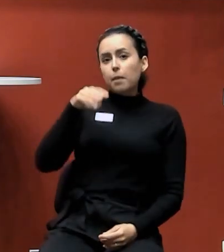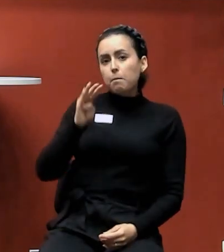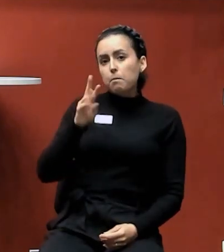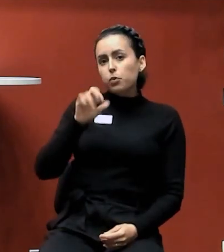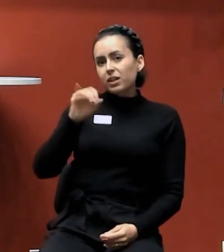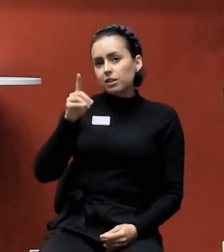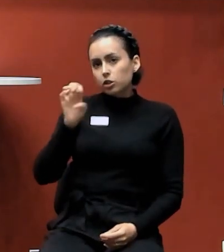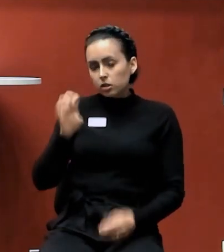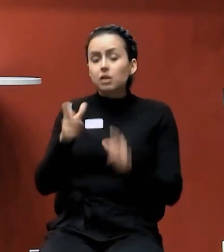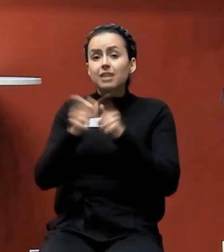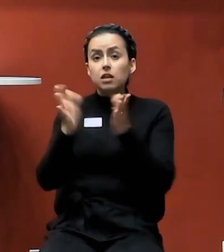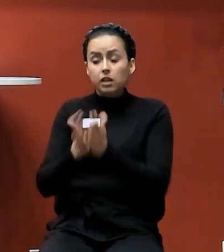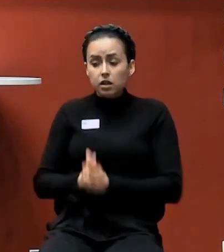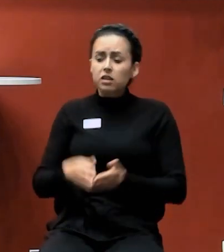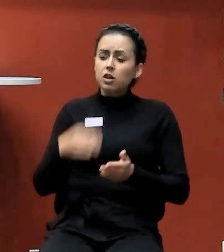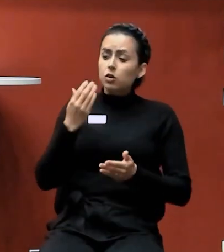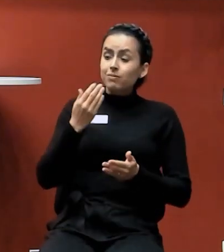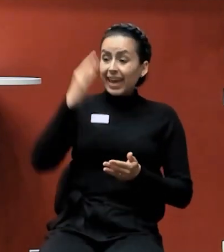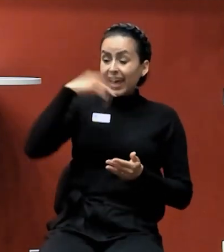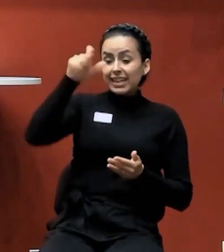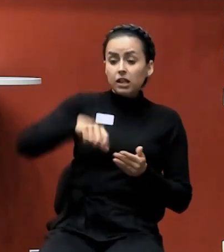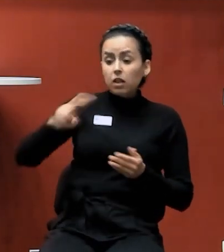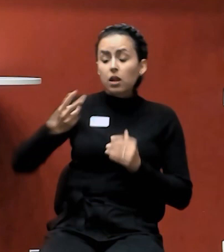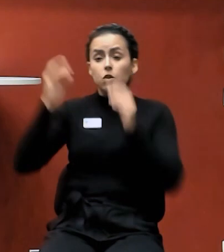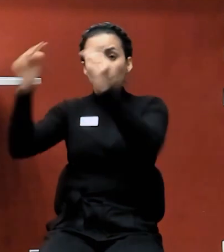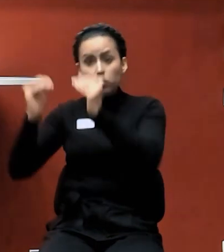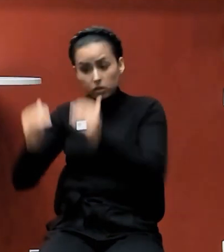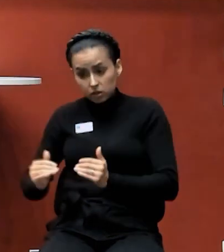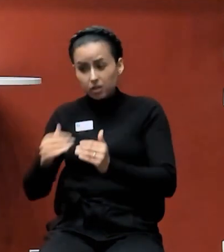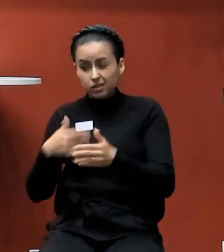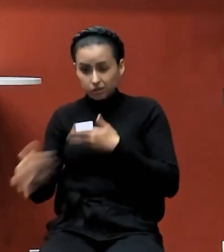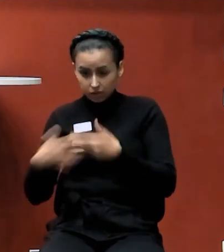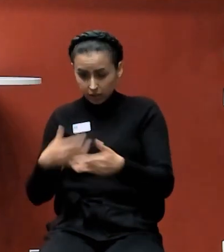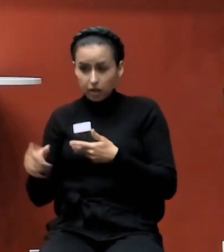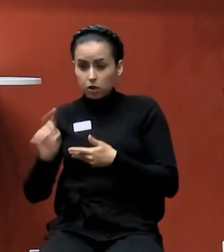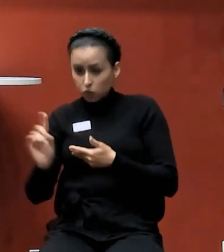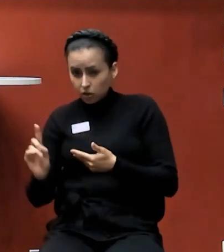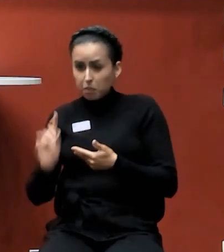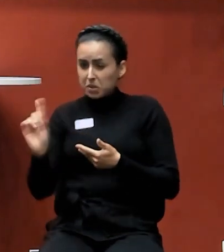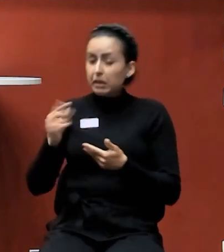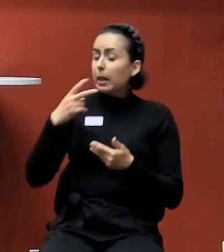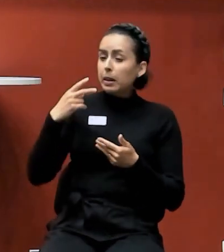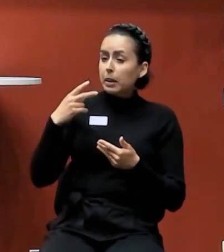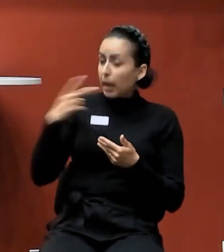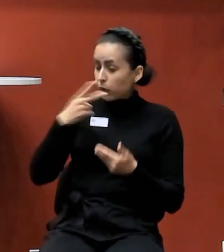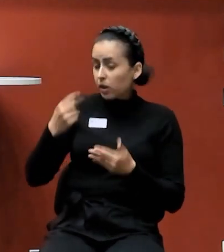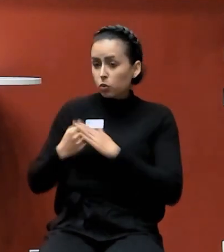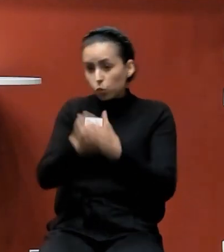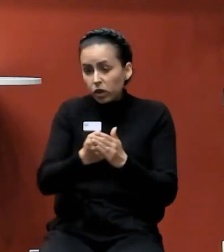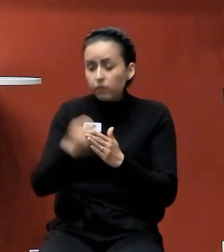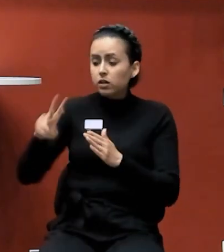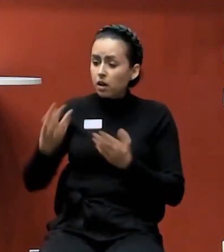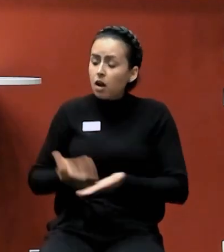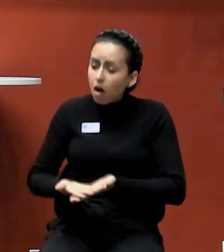Something that a person or organization does that seems to support or help a group of people who